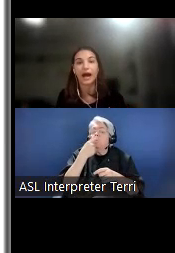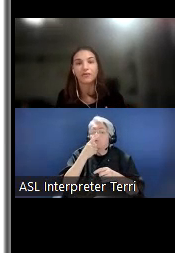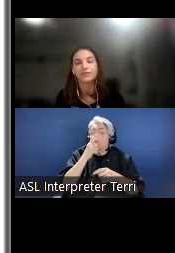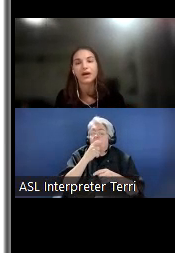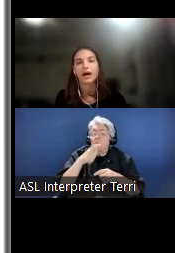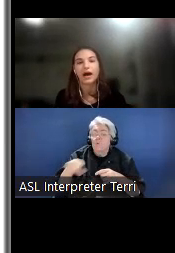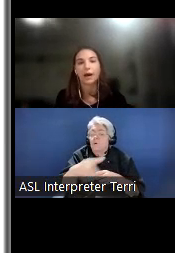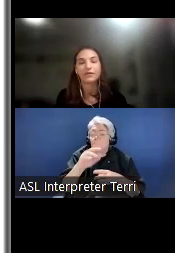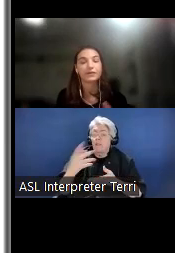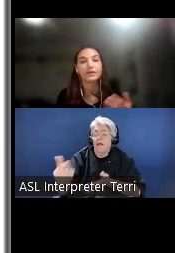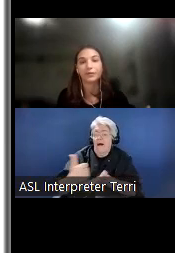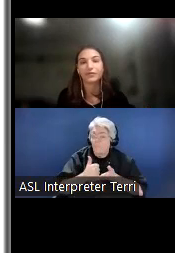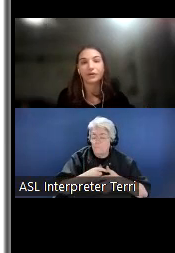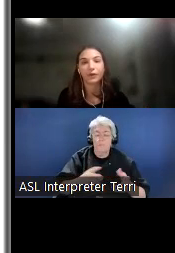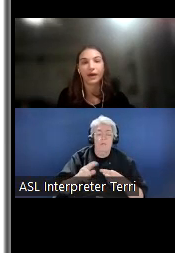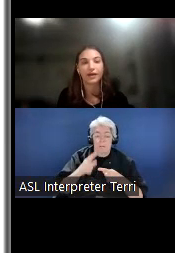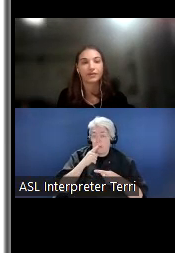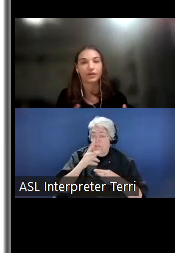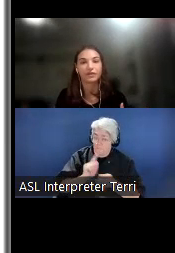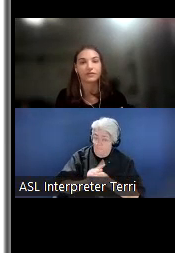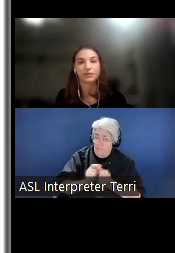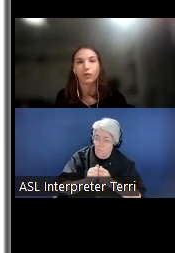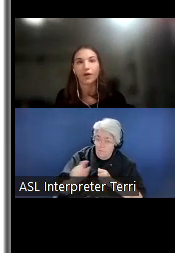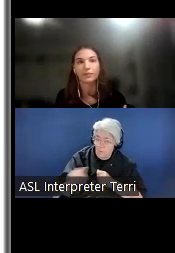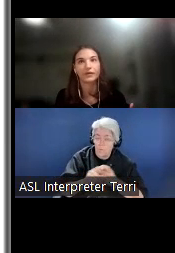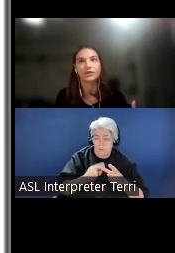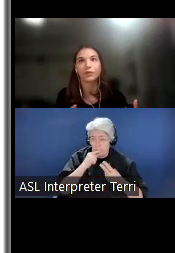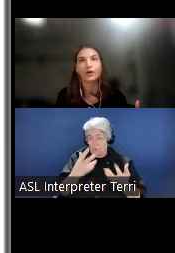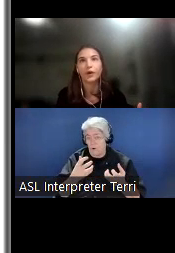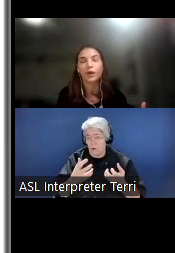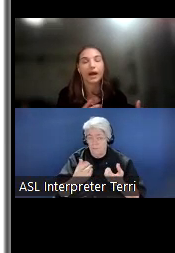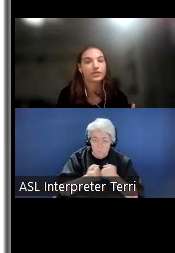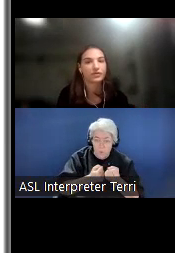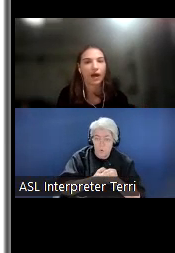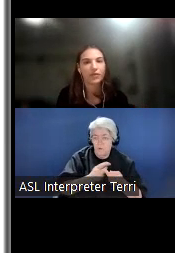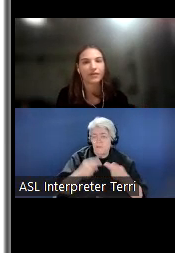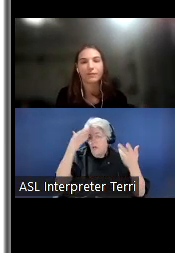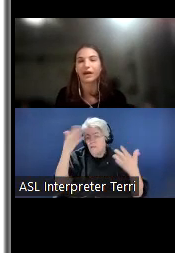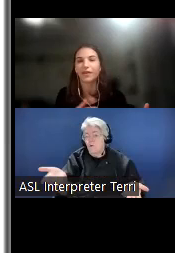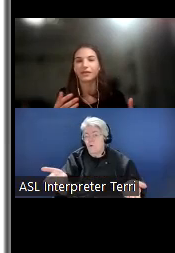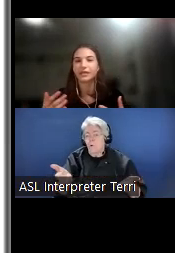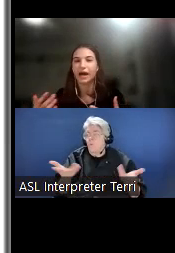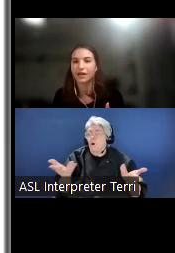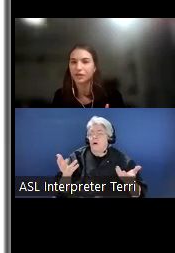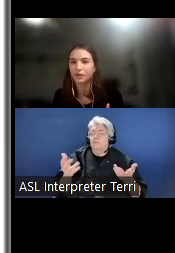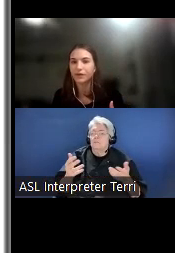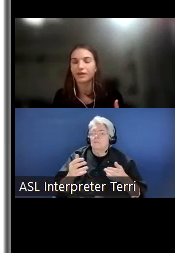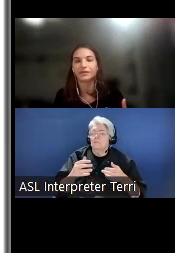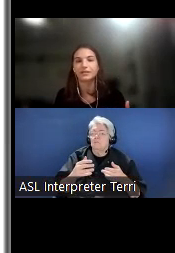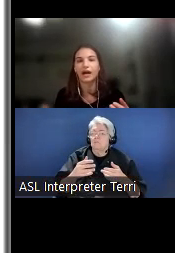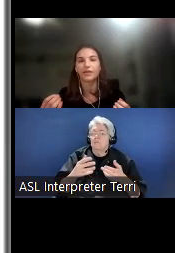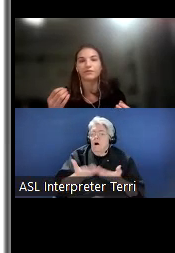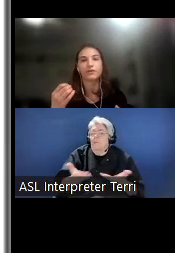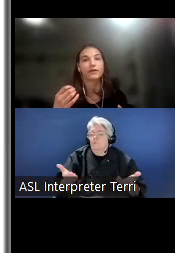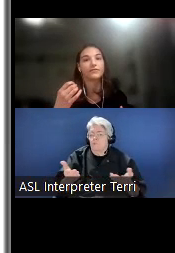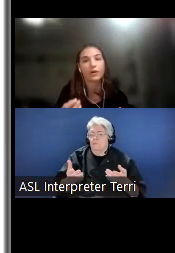options they can have. If they're meeting with you and they're looking for support, but they don't know what options are out there, they may not think to ask you. And